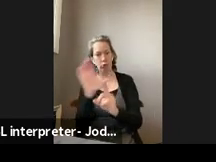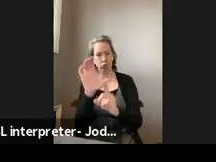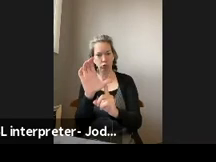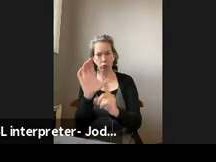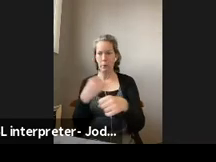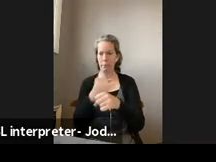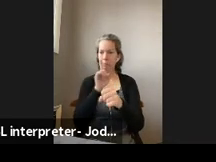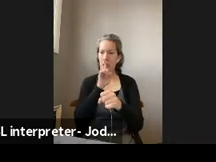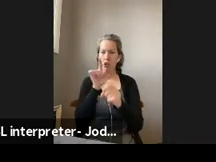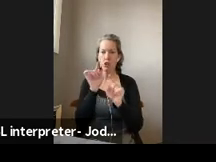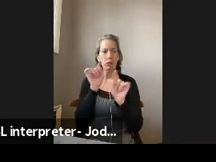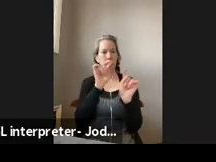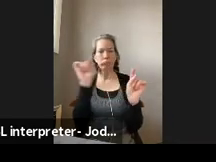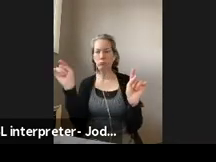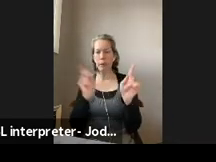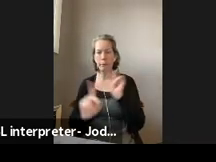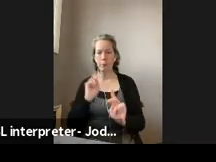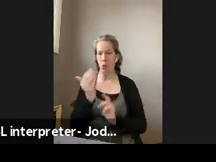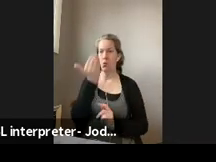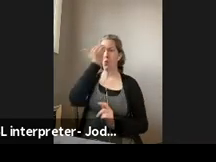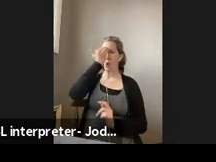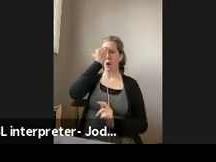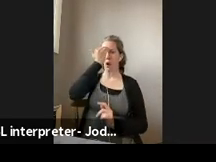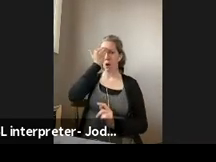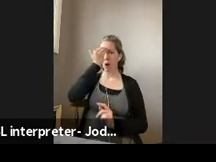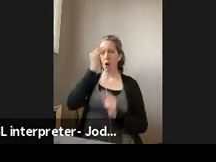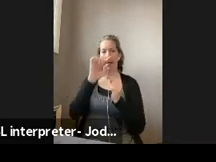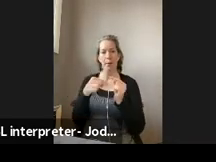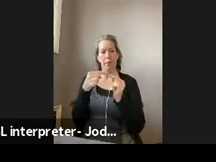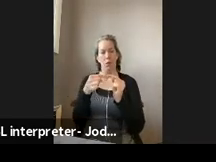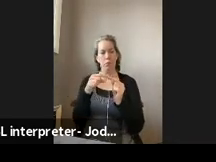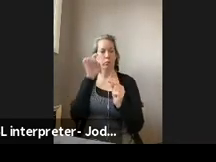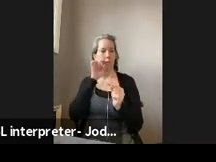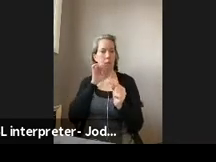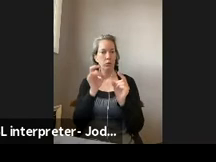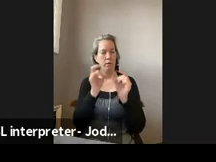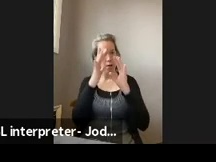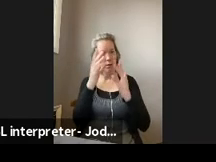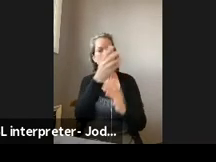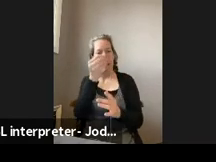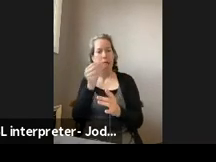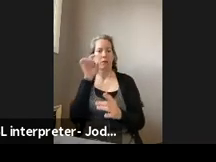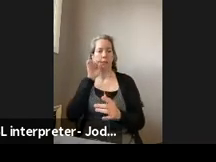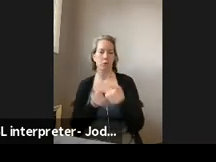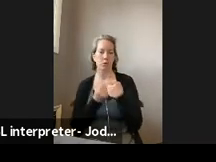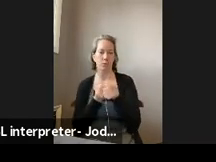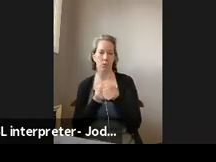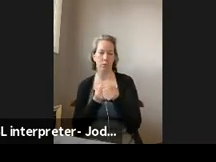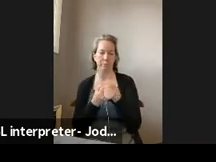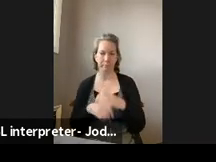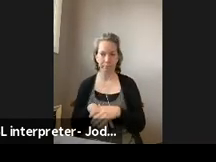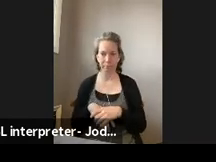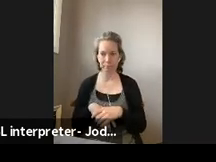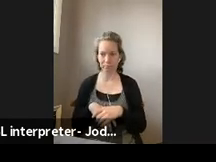the issues around sexual violence and sexual violence support. I think something else